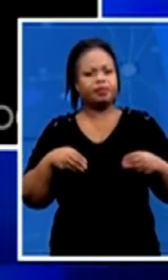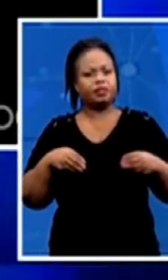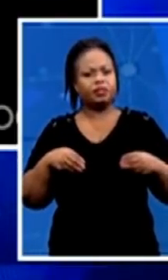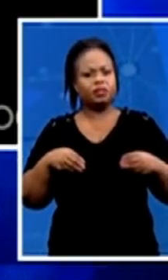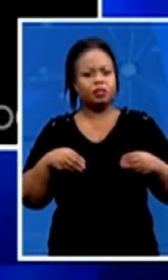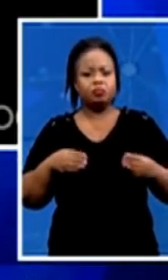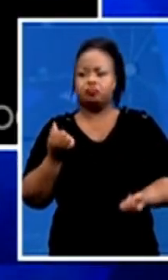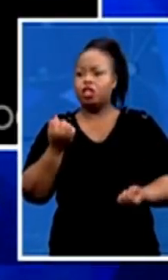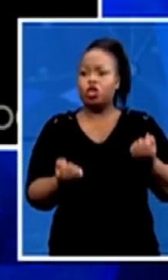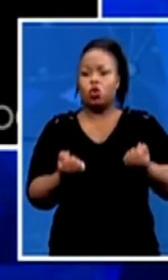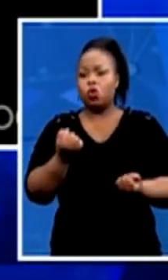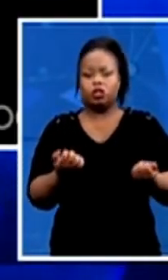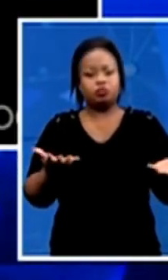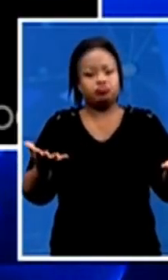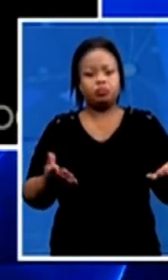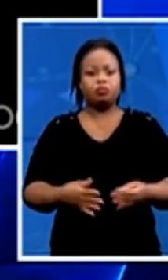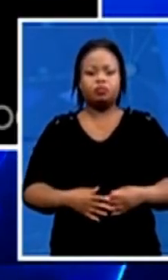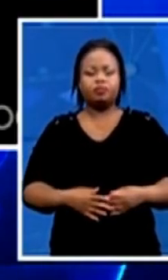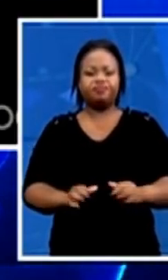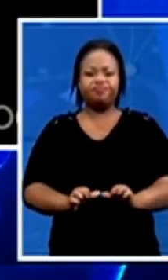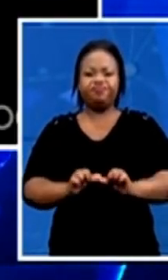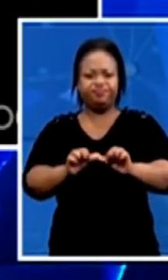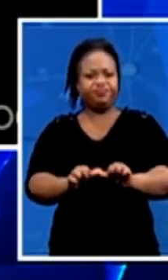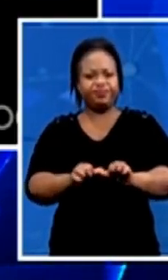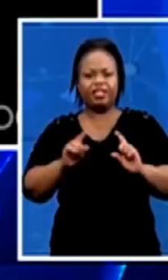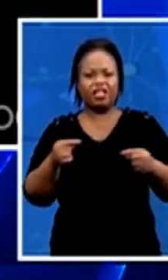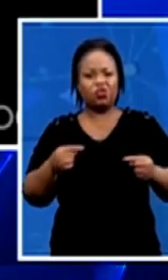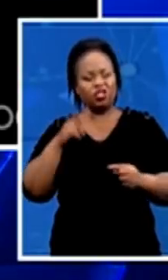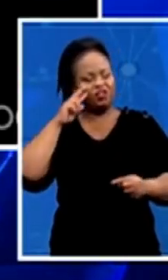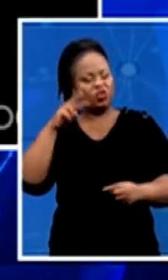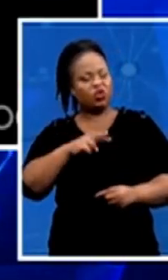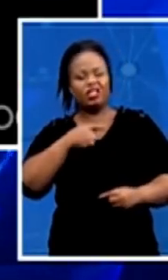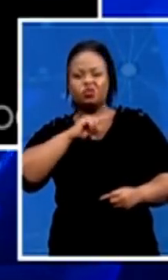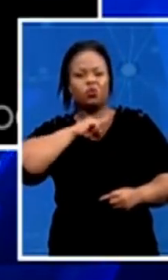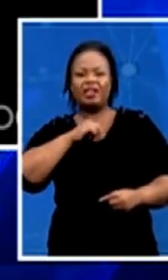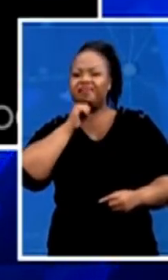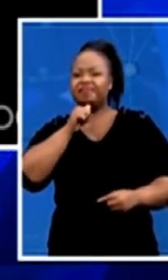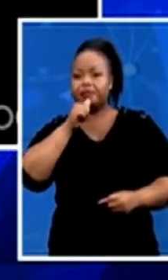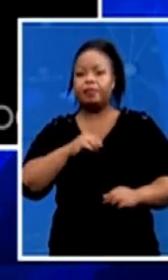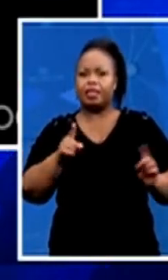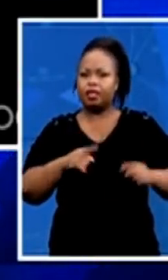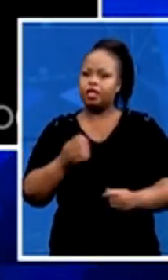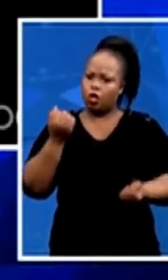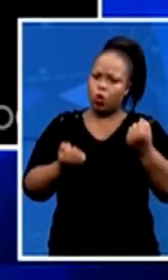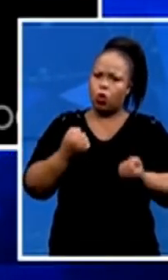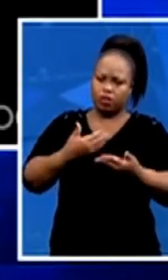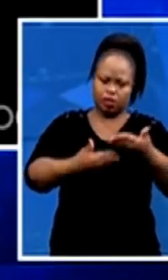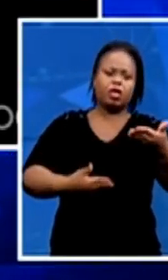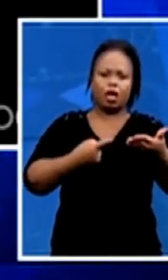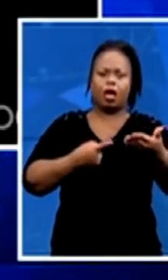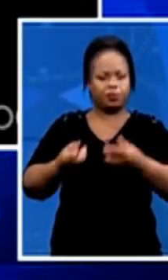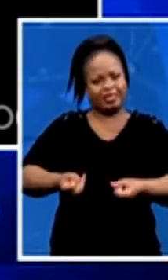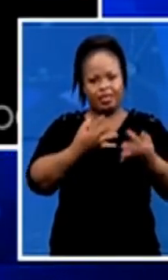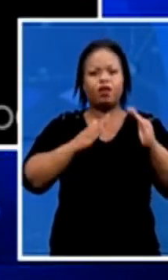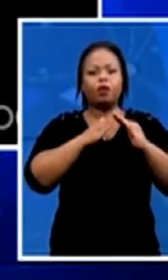court will not even look at it and so on. And the court actually does look at it and says, well, you must give him the house. Then at that point, it cannot